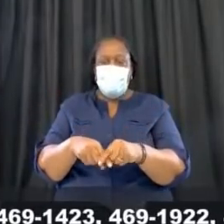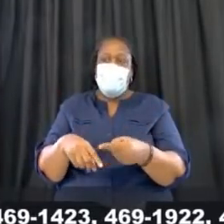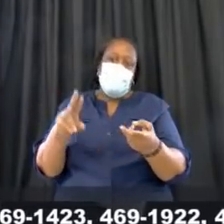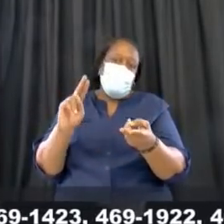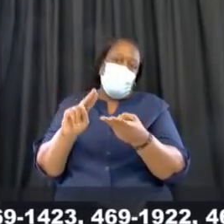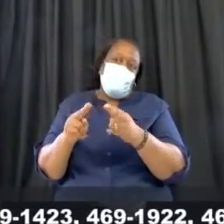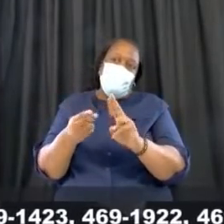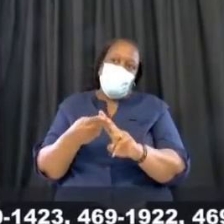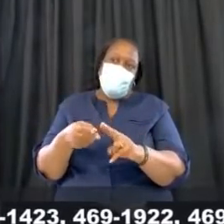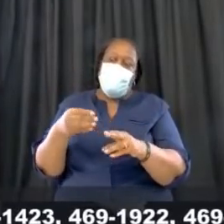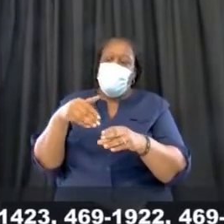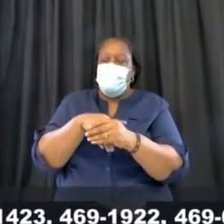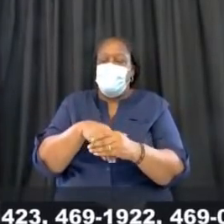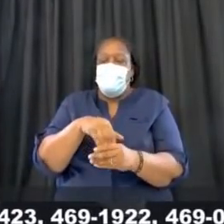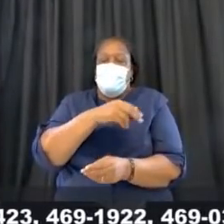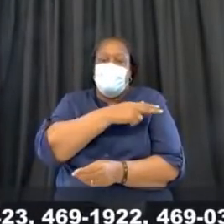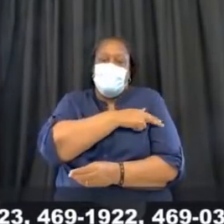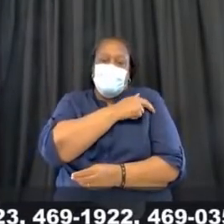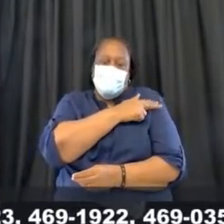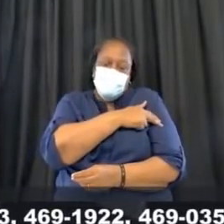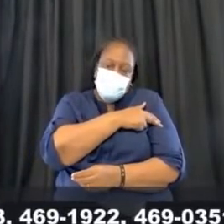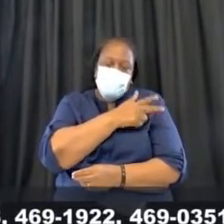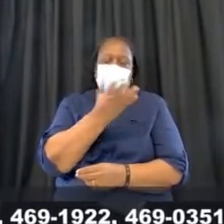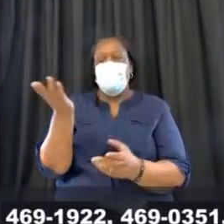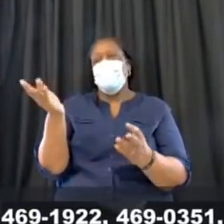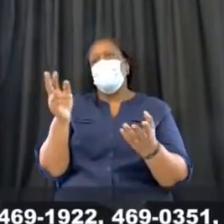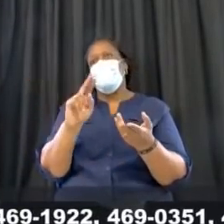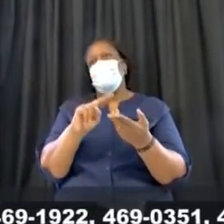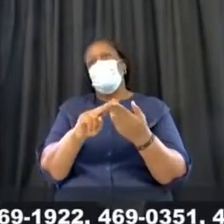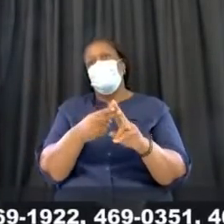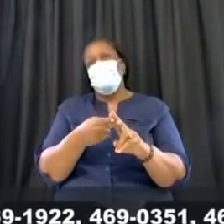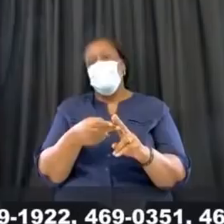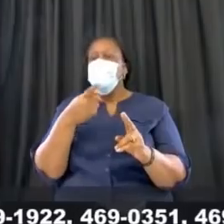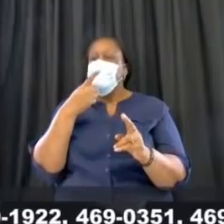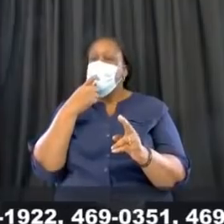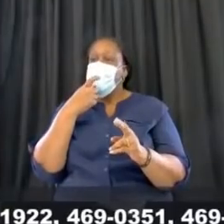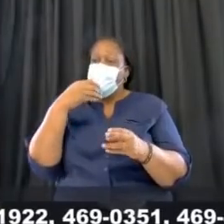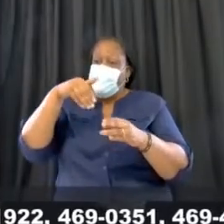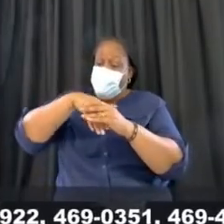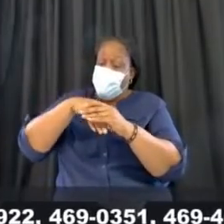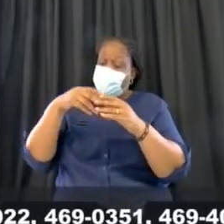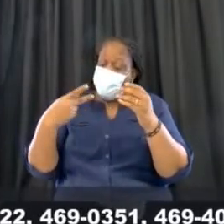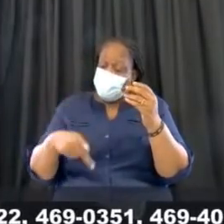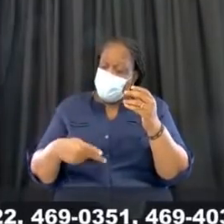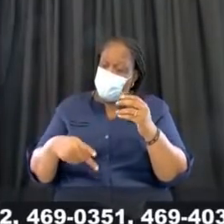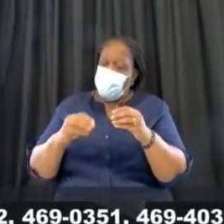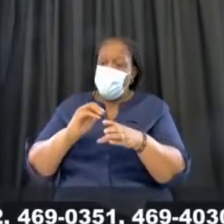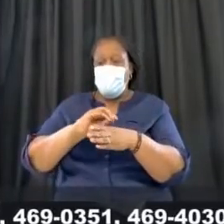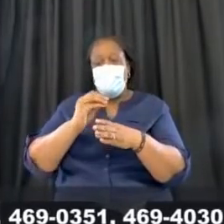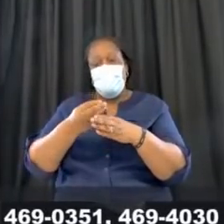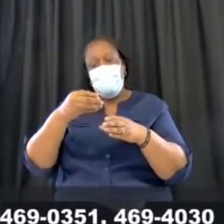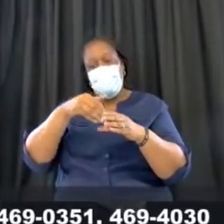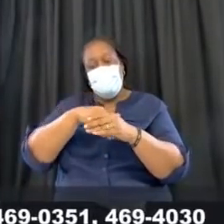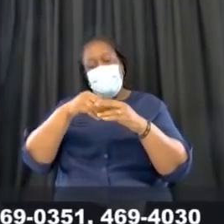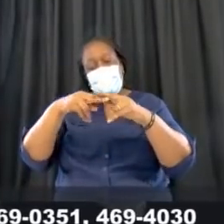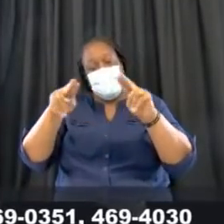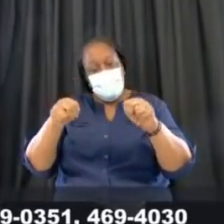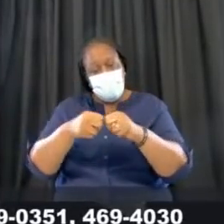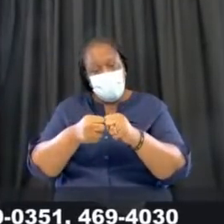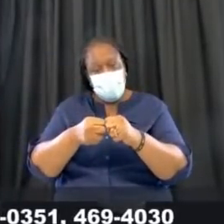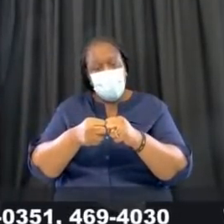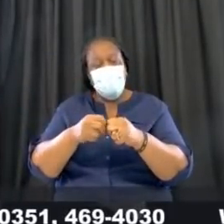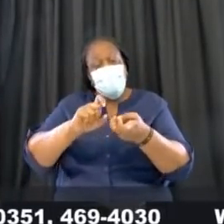etc. And we are looking into that so that we can keep you updated and informed so you can look at the dashboard and get